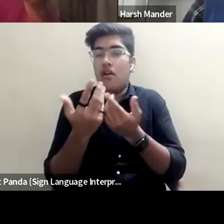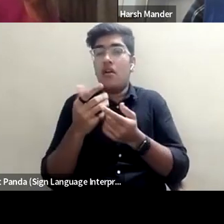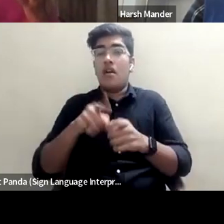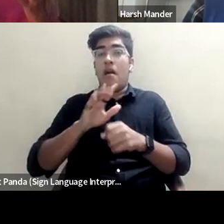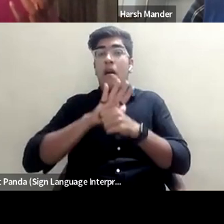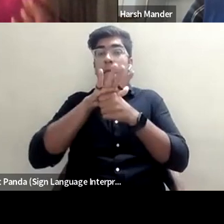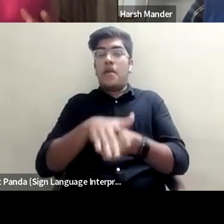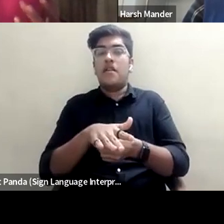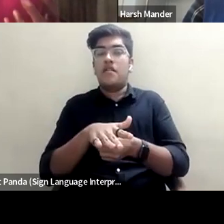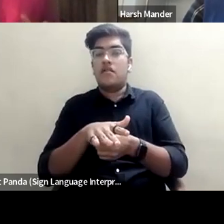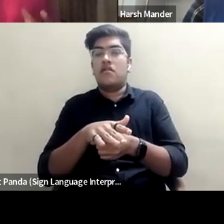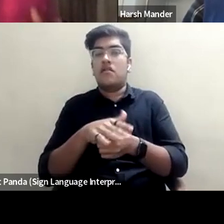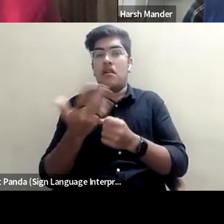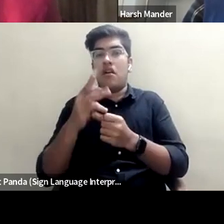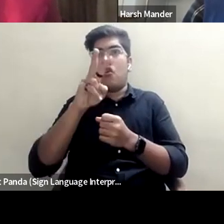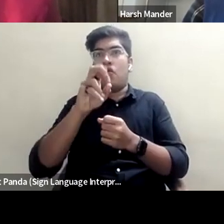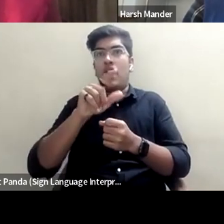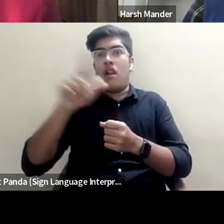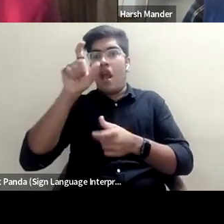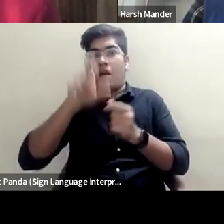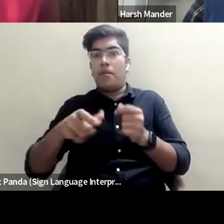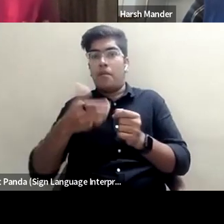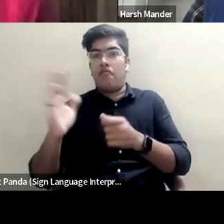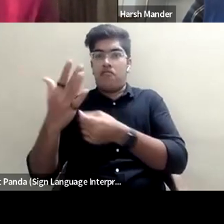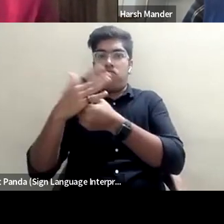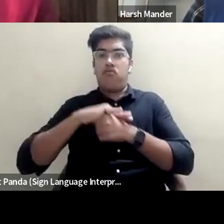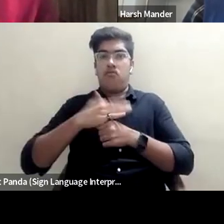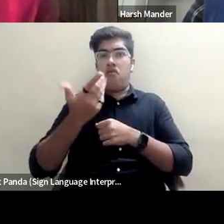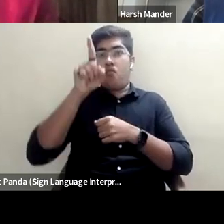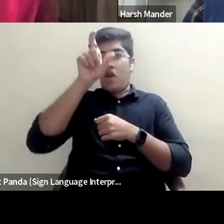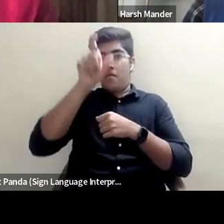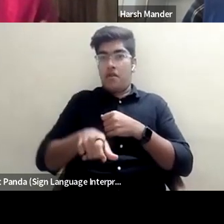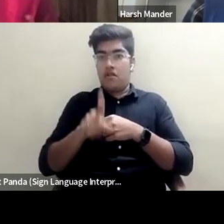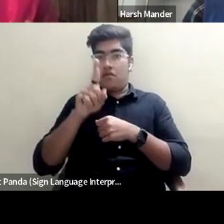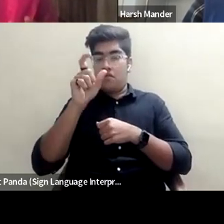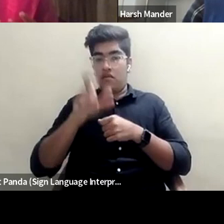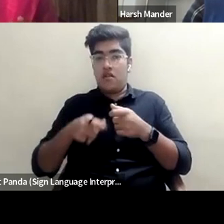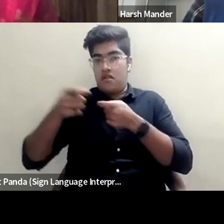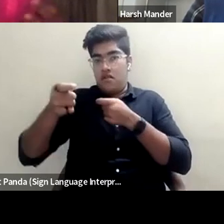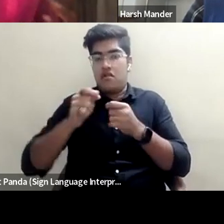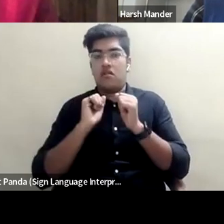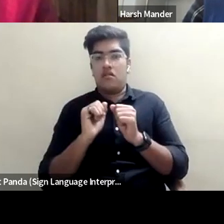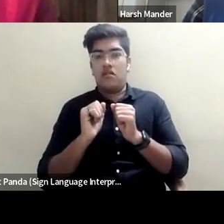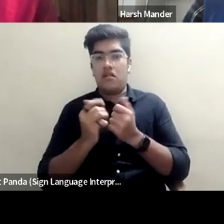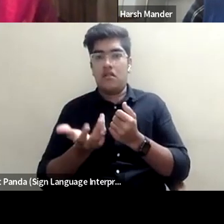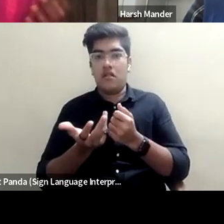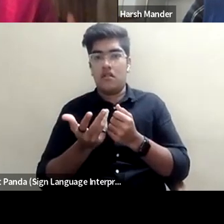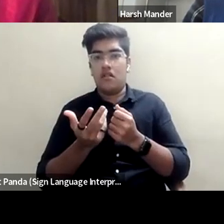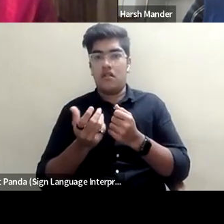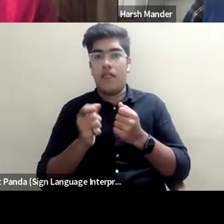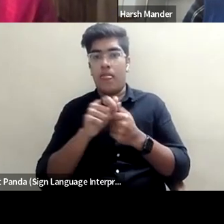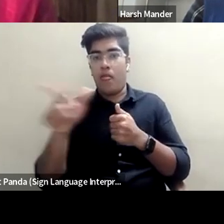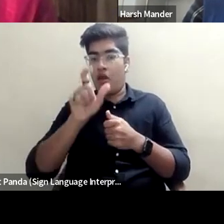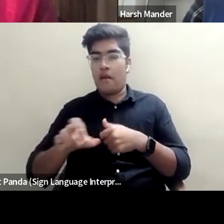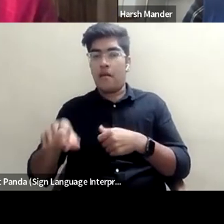of more than 20 lakh people on one person, and he has to all the time work on